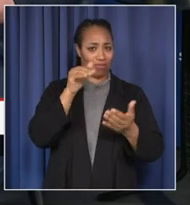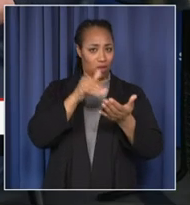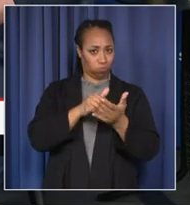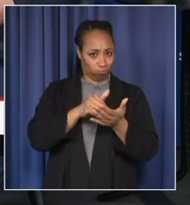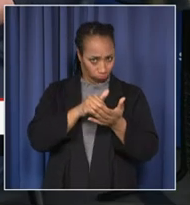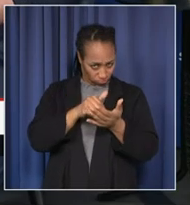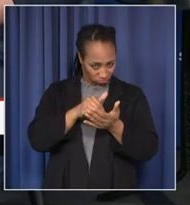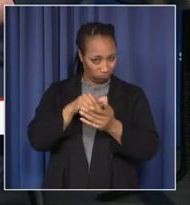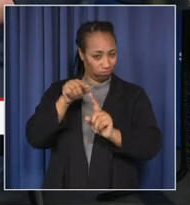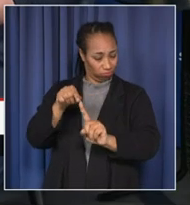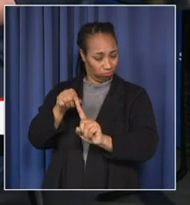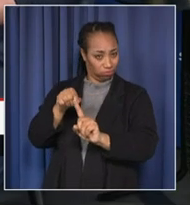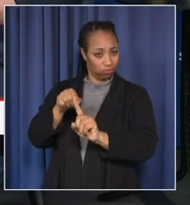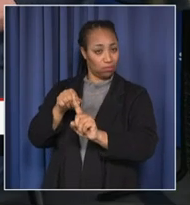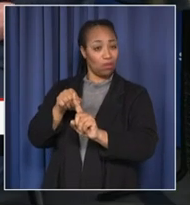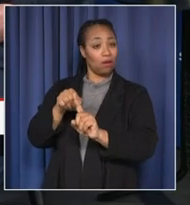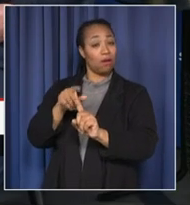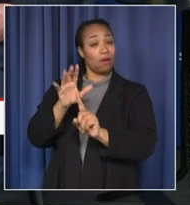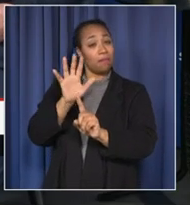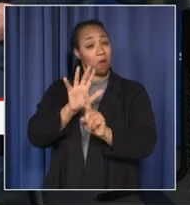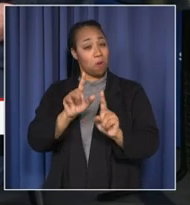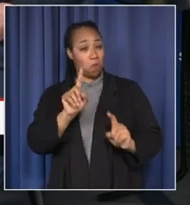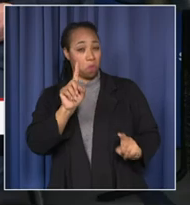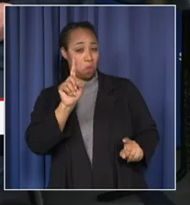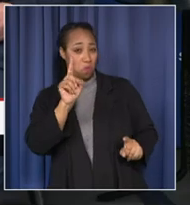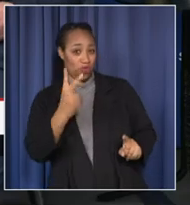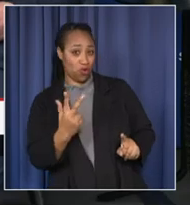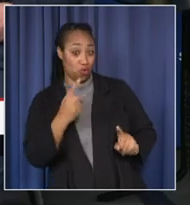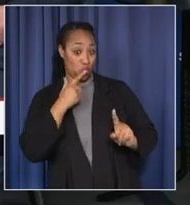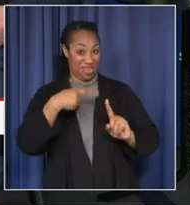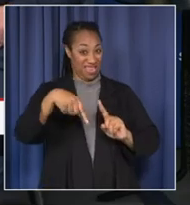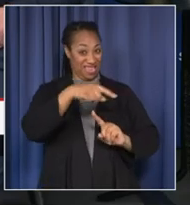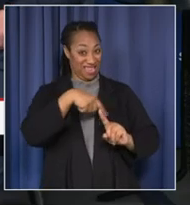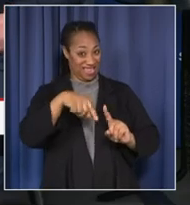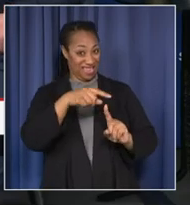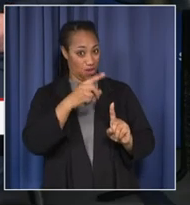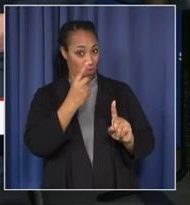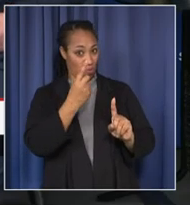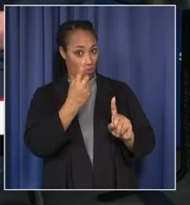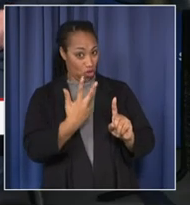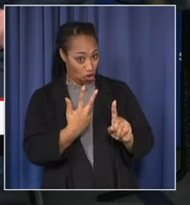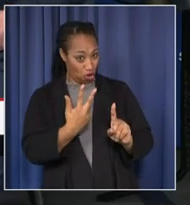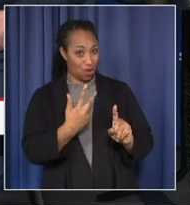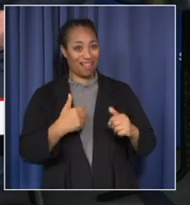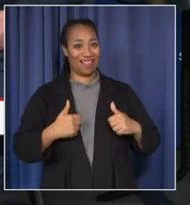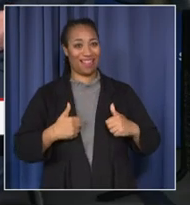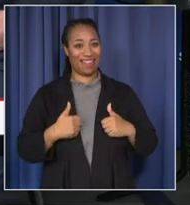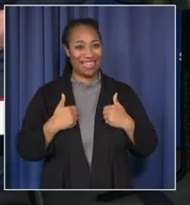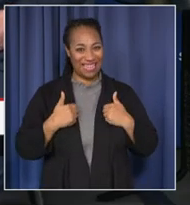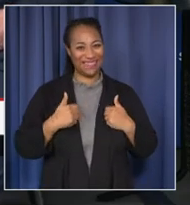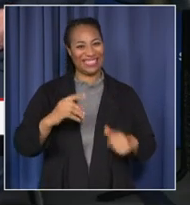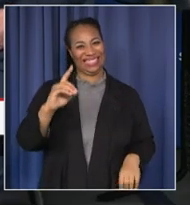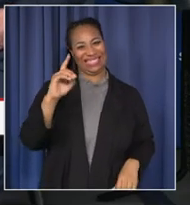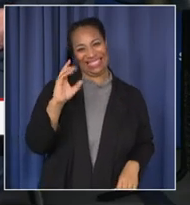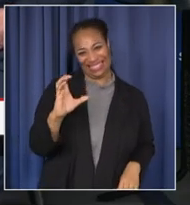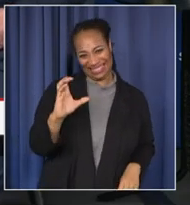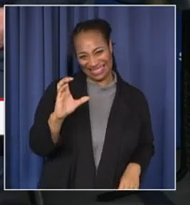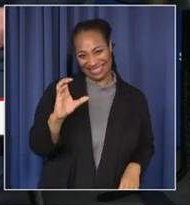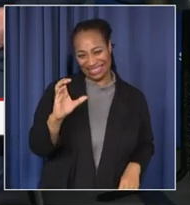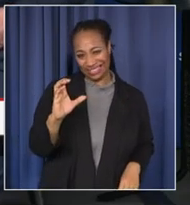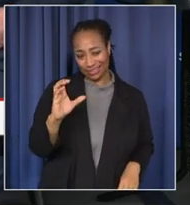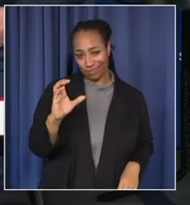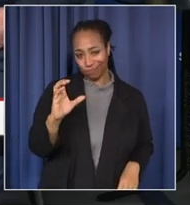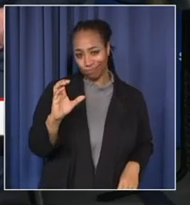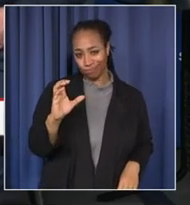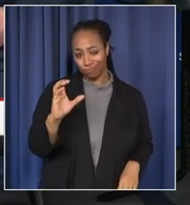of those, or a little bit more than a third, are located in Washington, D.C. About 70,000